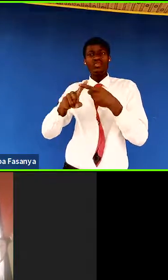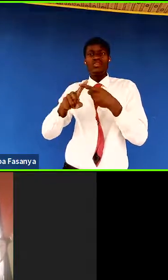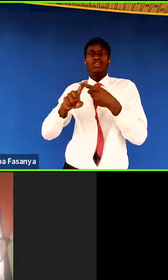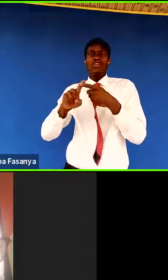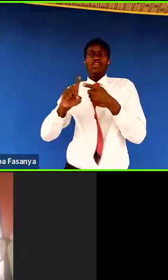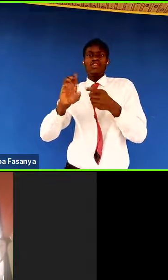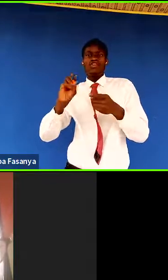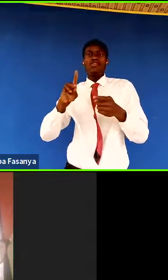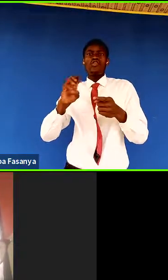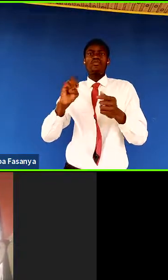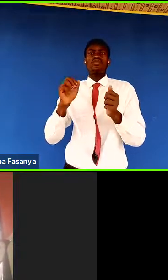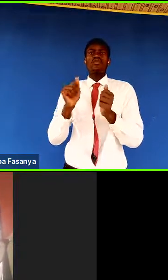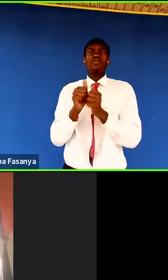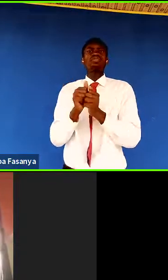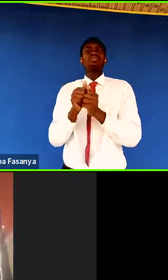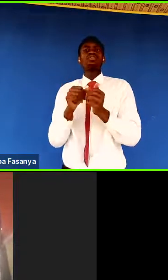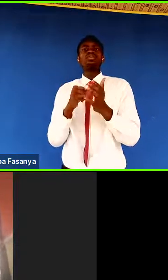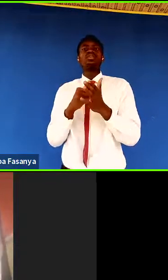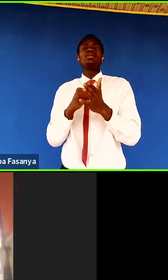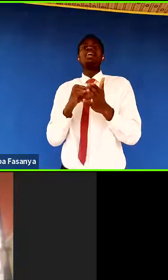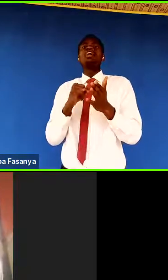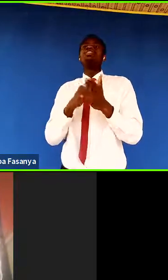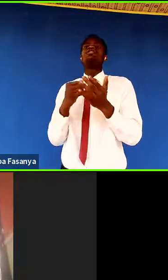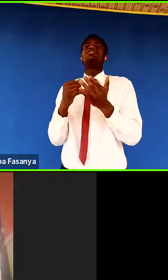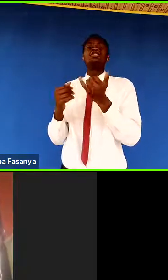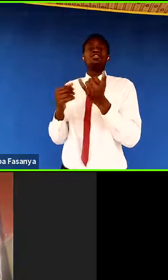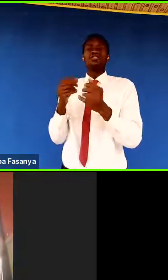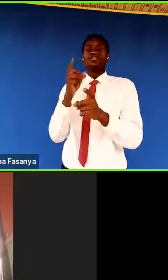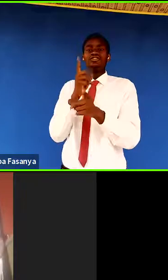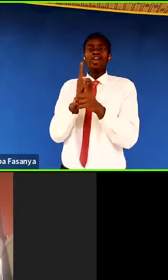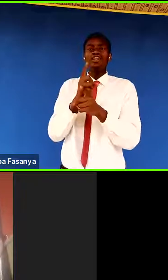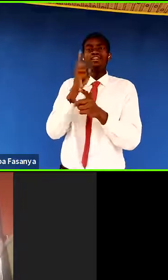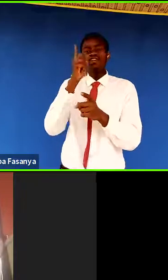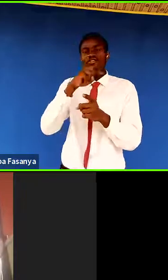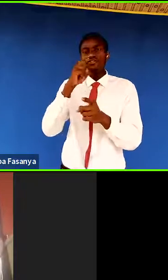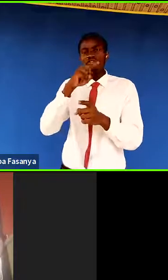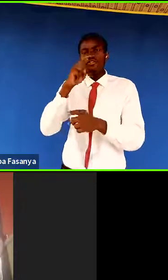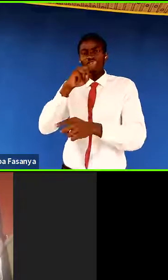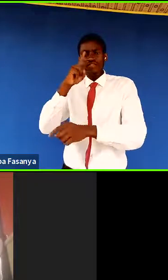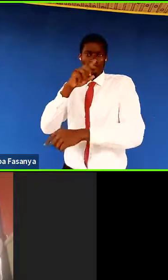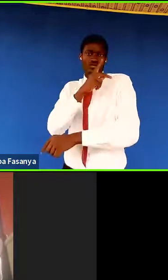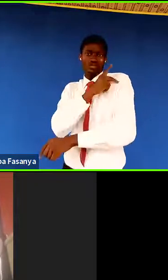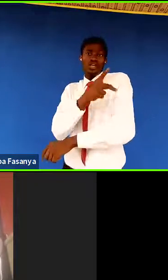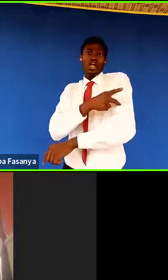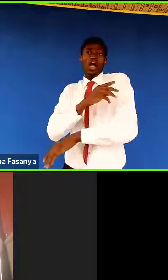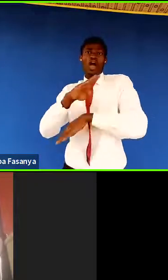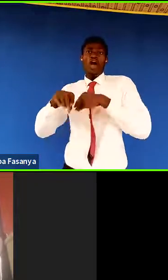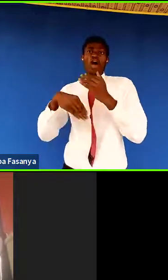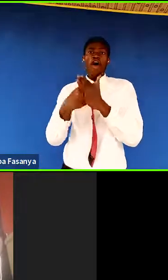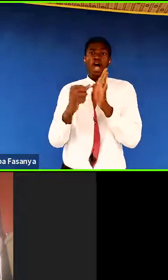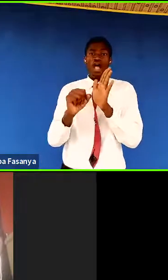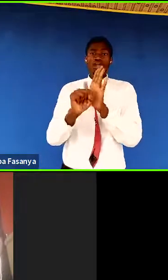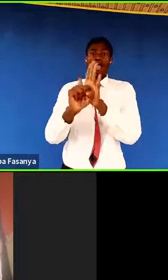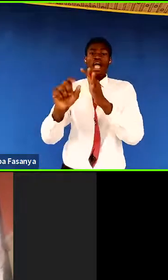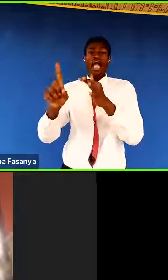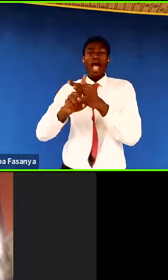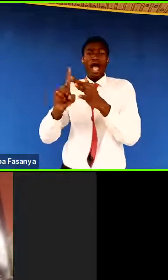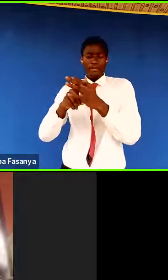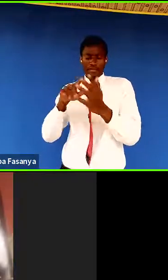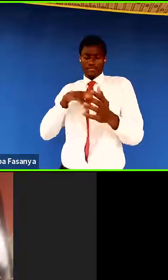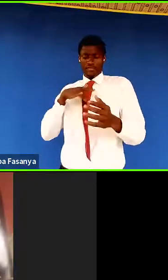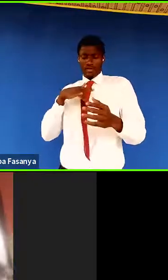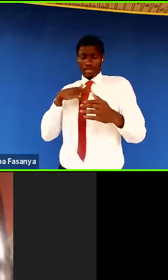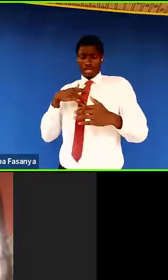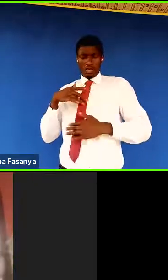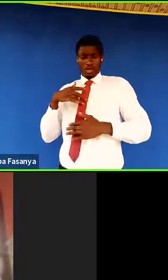that it's false pregnancy. So they have all the symptoms. The period is not coming. They feel that the tummy is swelling, and sometimes you